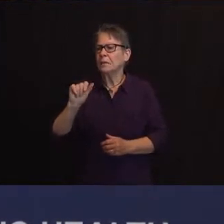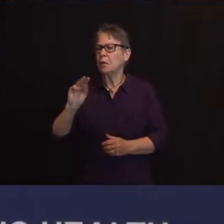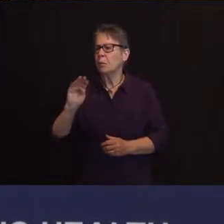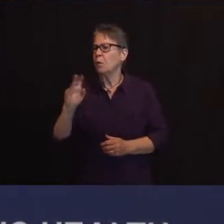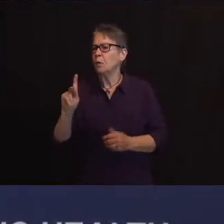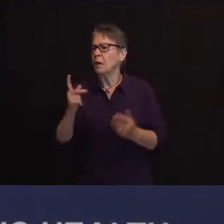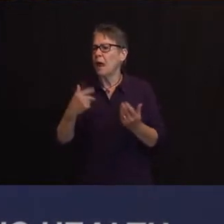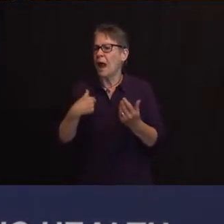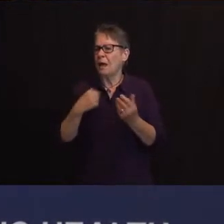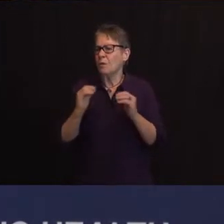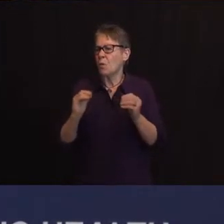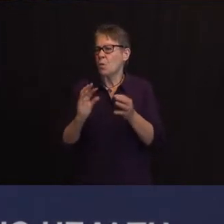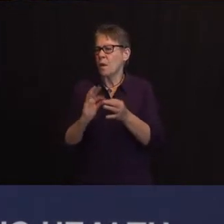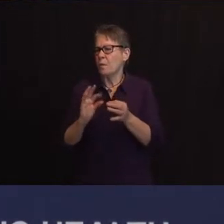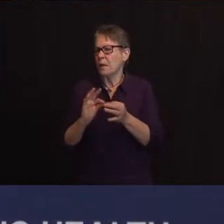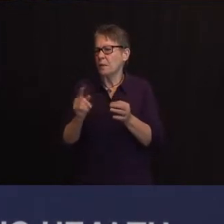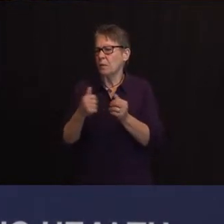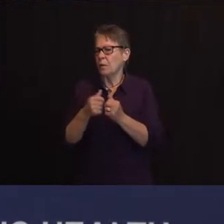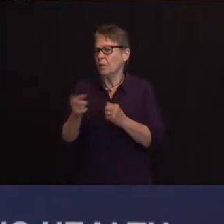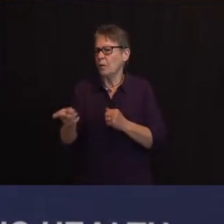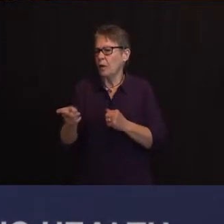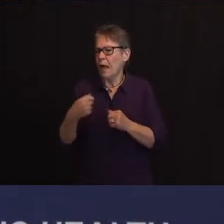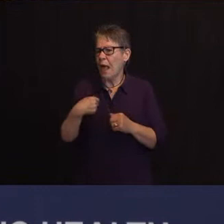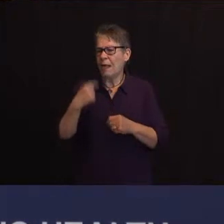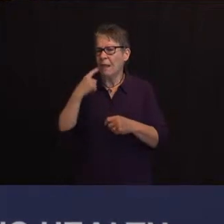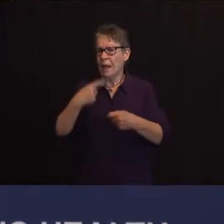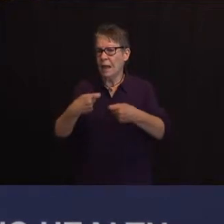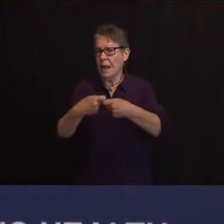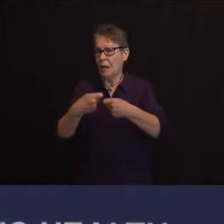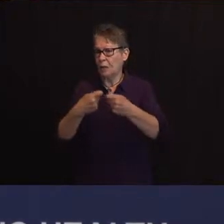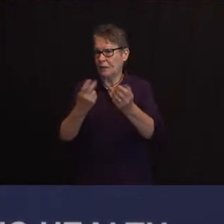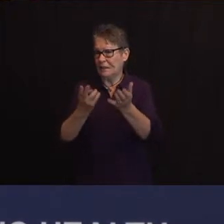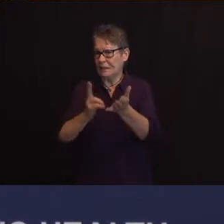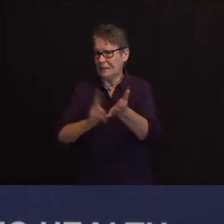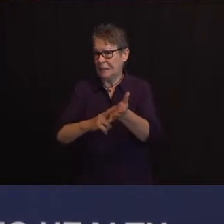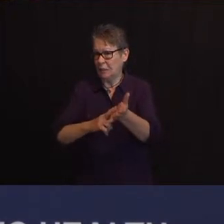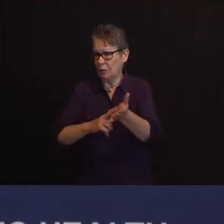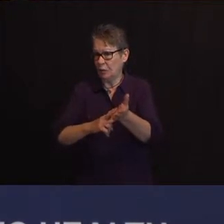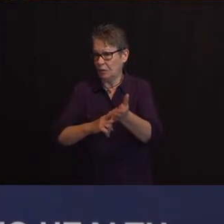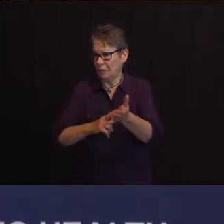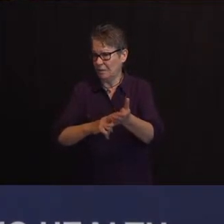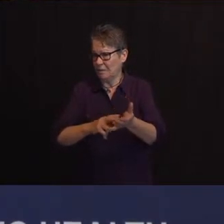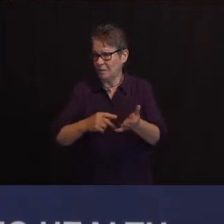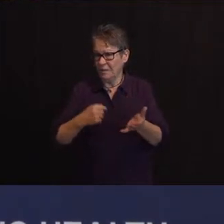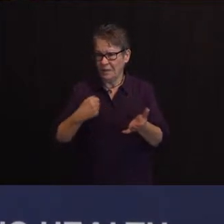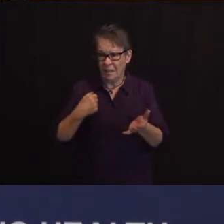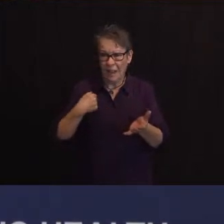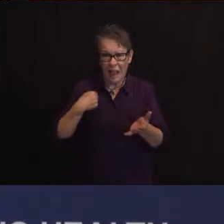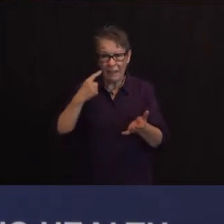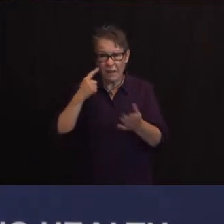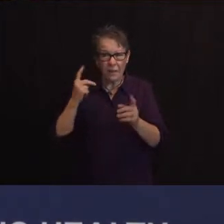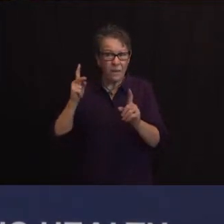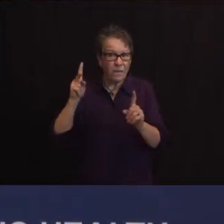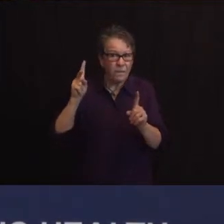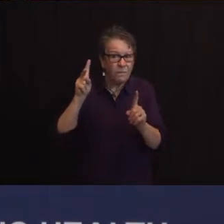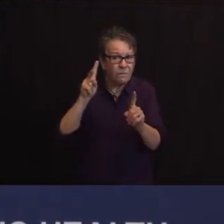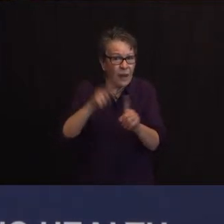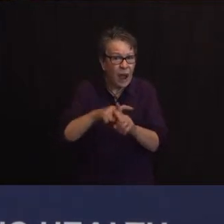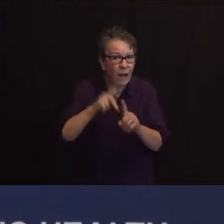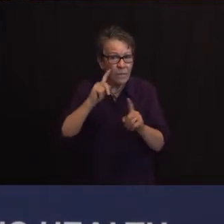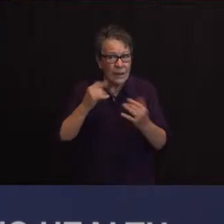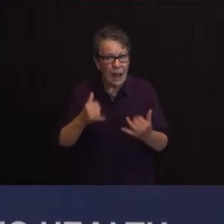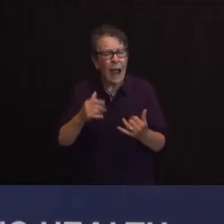think the ability to have electronic petitions filed, at least in this moment in time, continues to be smart.